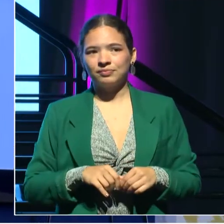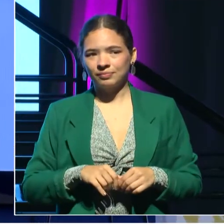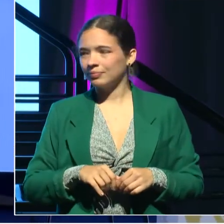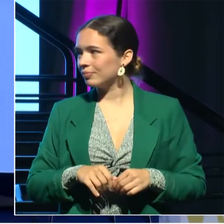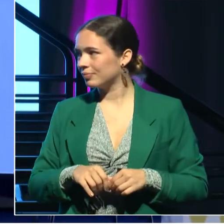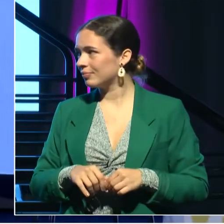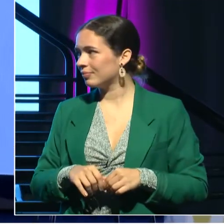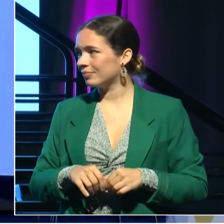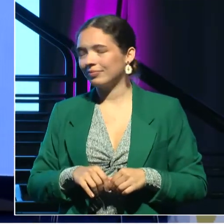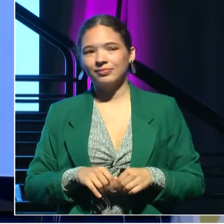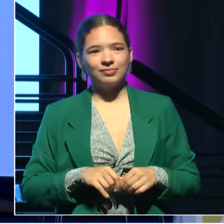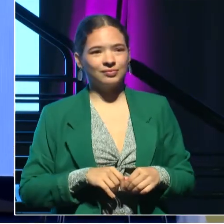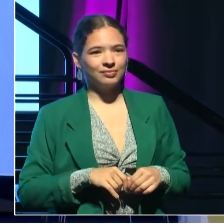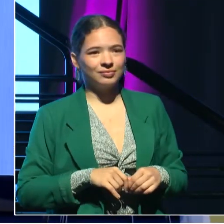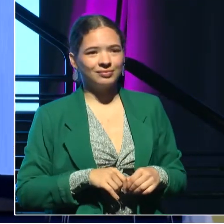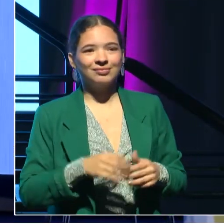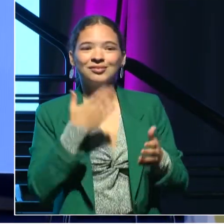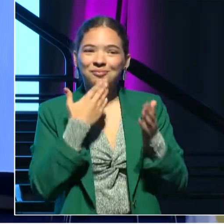Good morning.